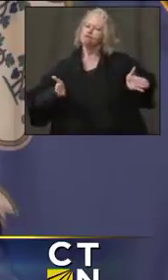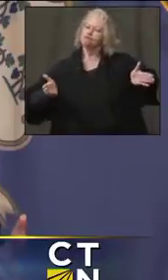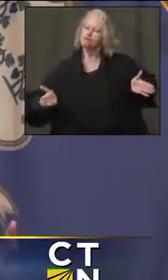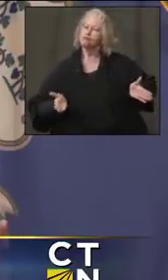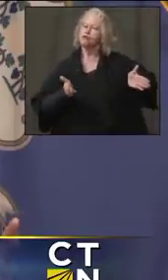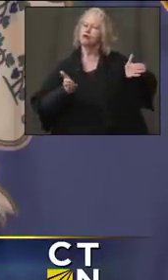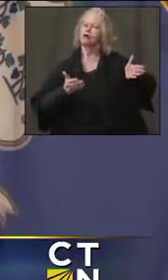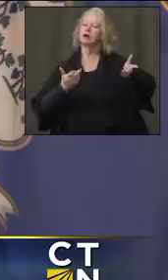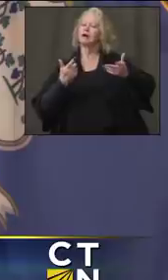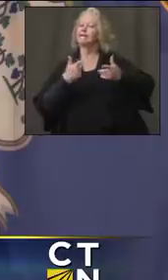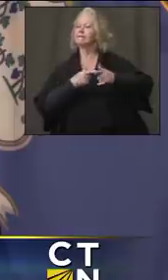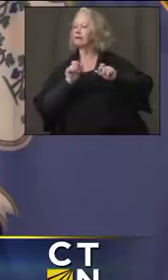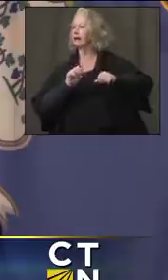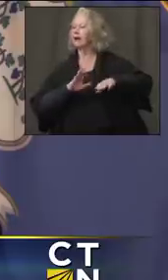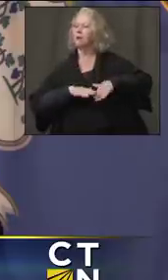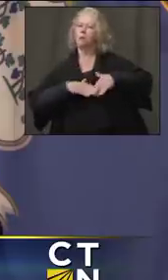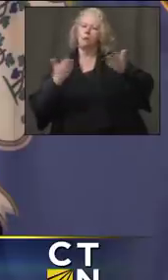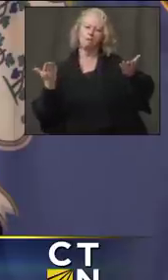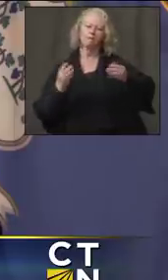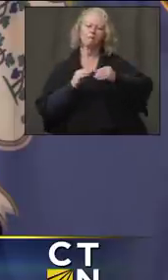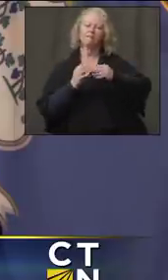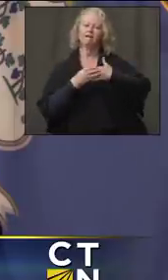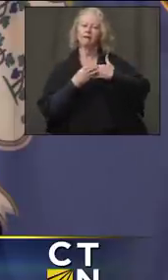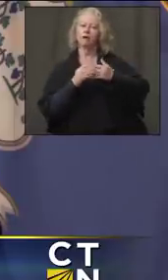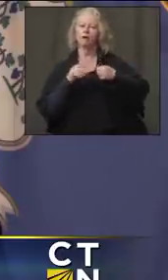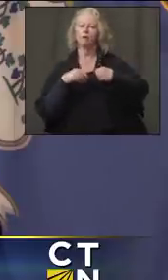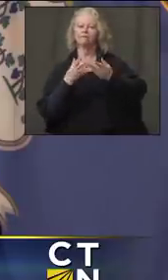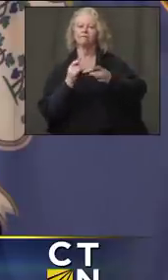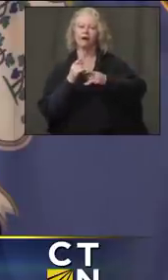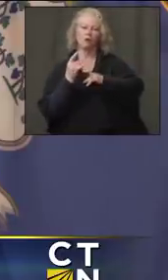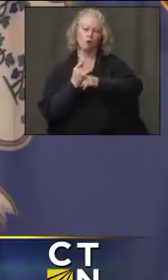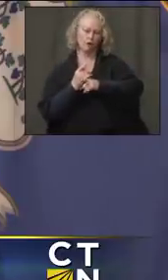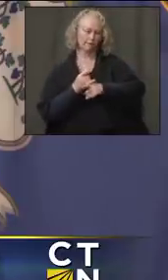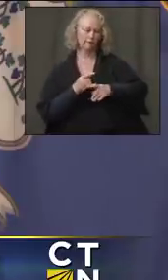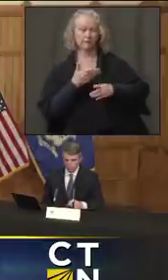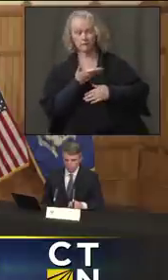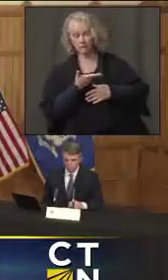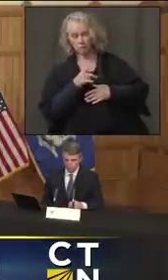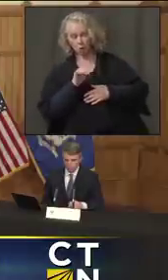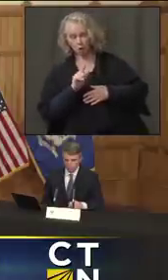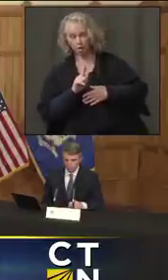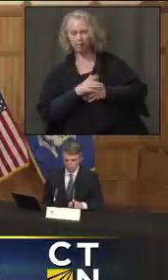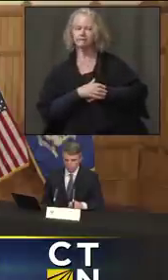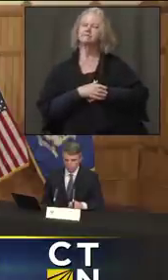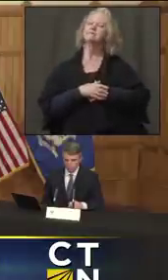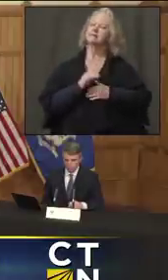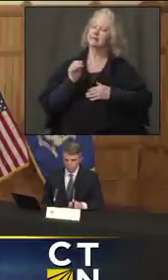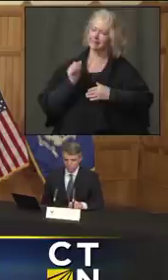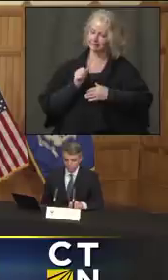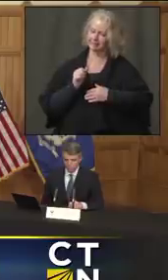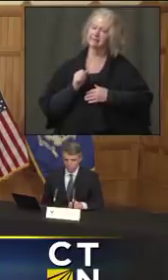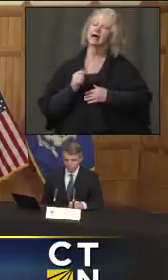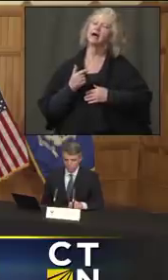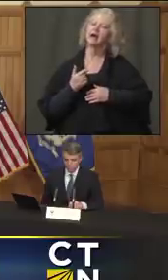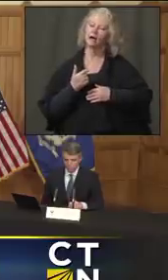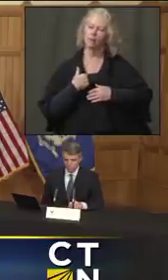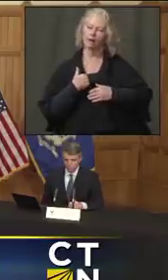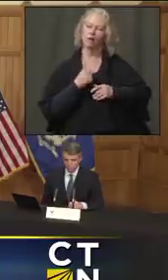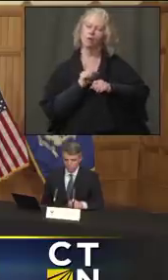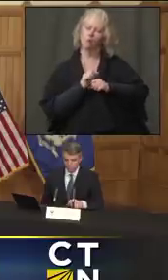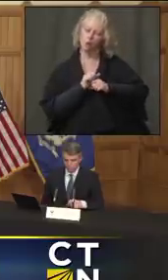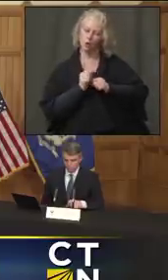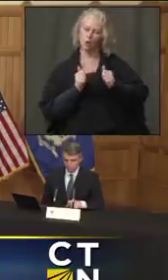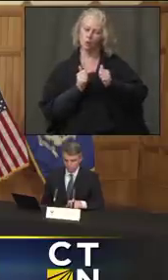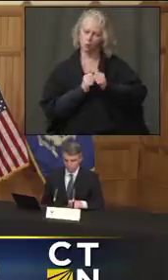they can serve, alcohol and the such. Paul, do you want to jump in on that? Yeah, I'll jump in on that. We've been working directly